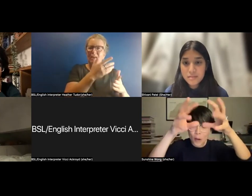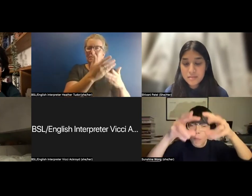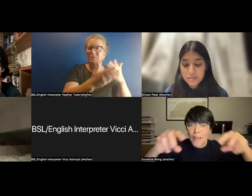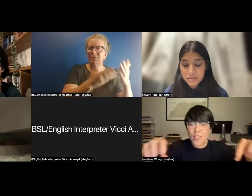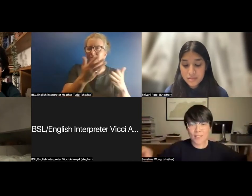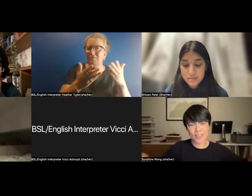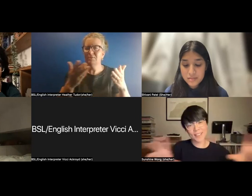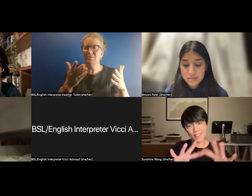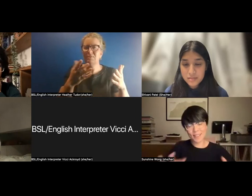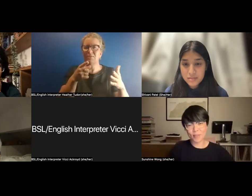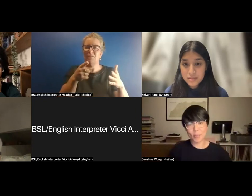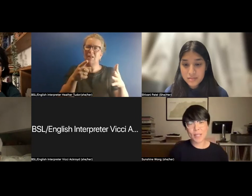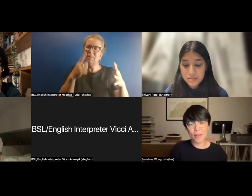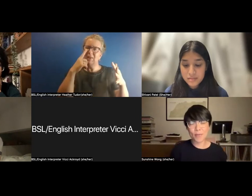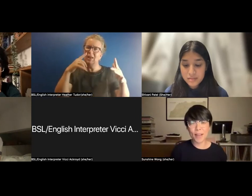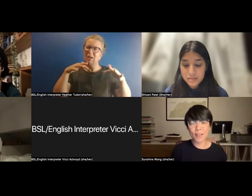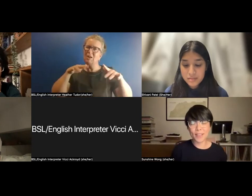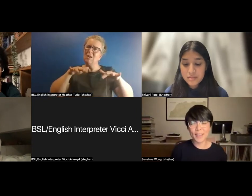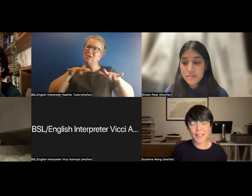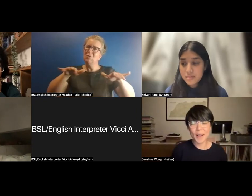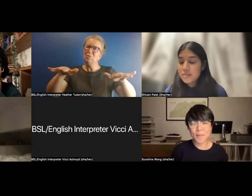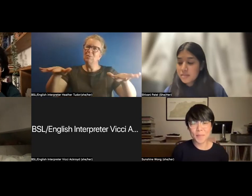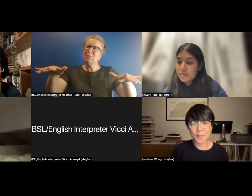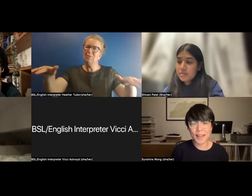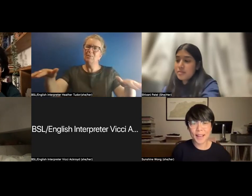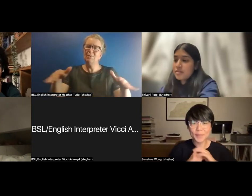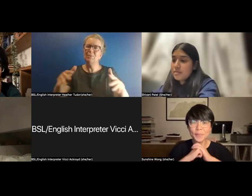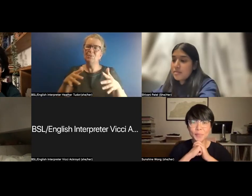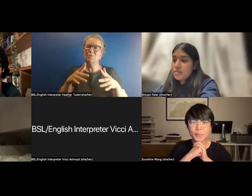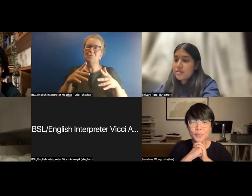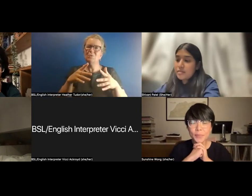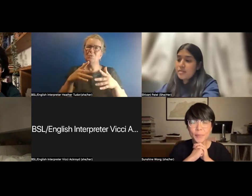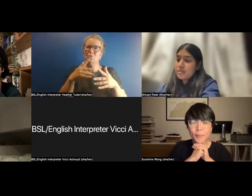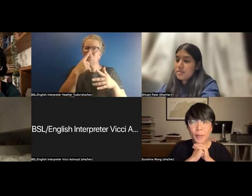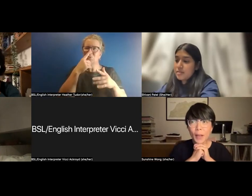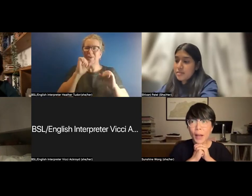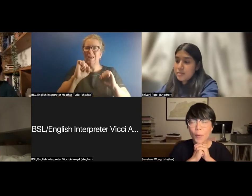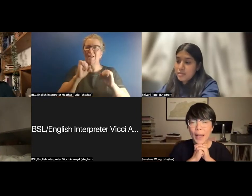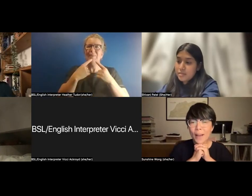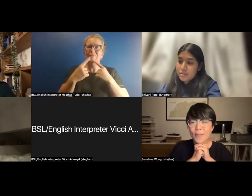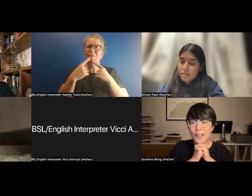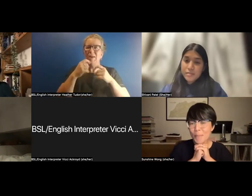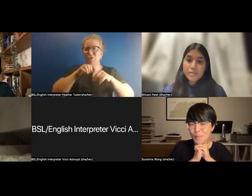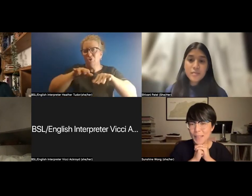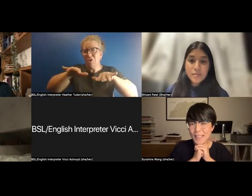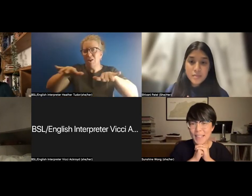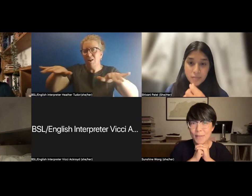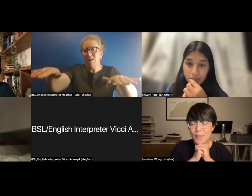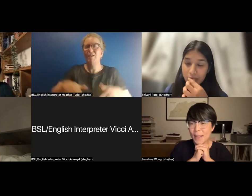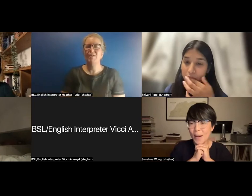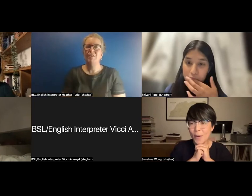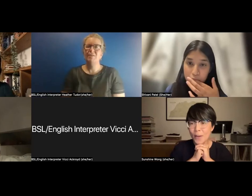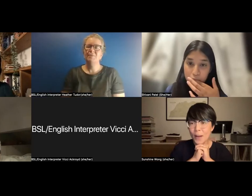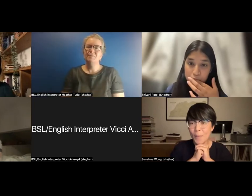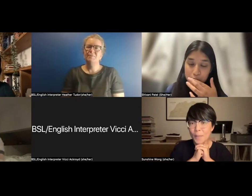they all branch out to these little tributaries rather. Yeah. We have a couple of minutes